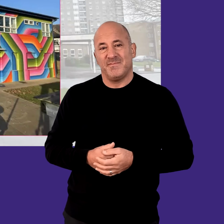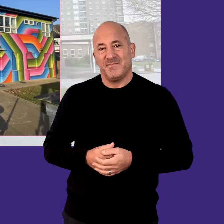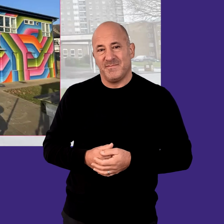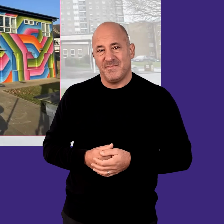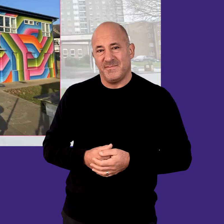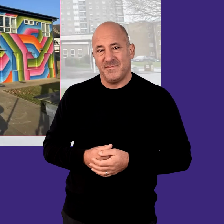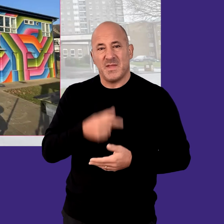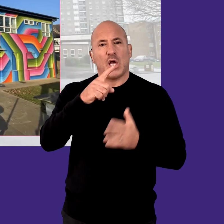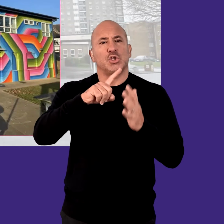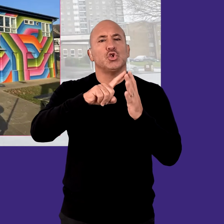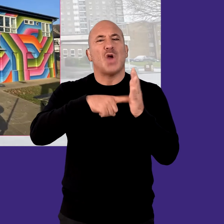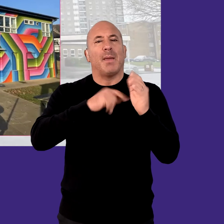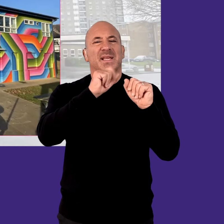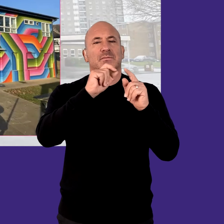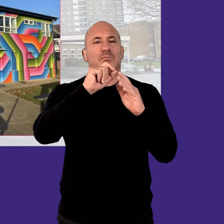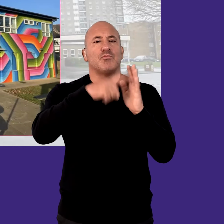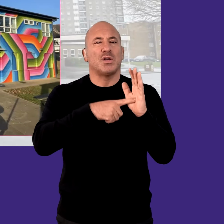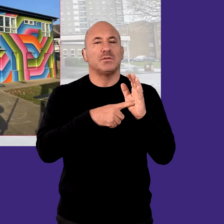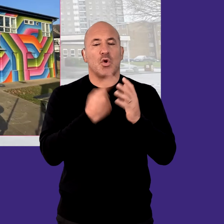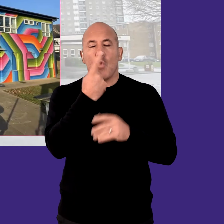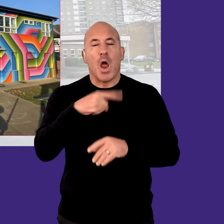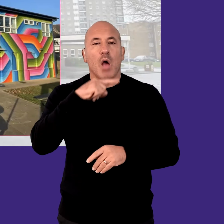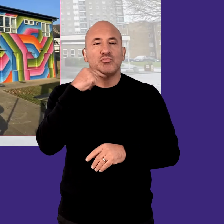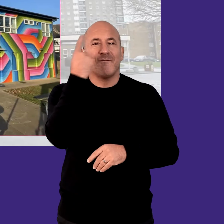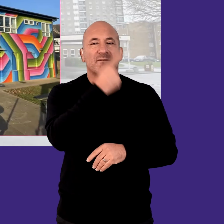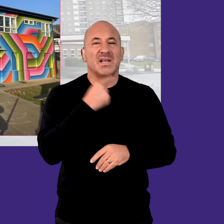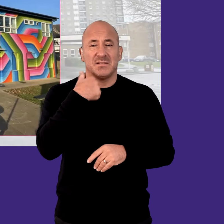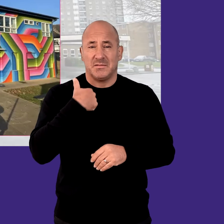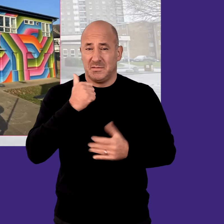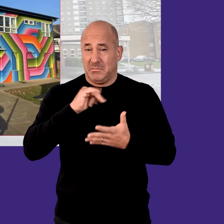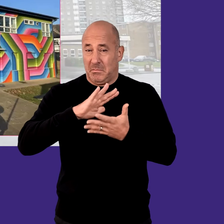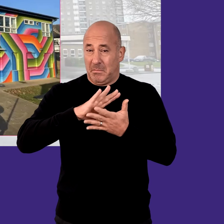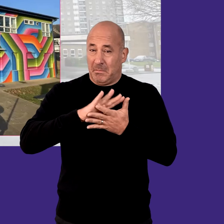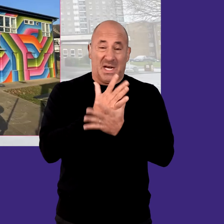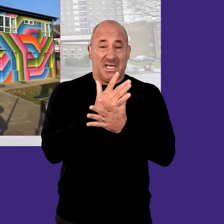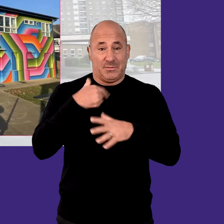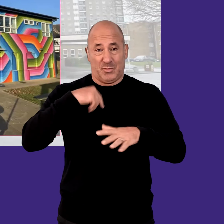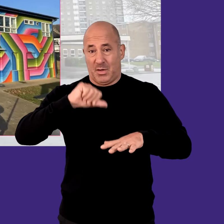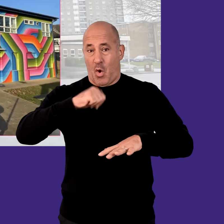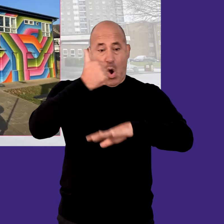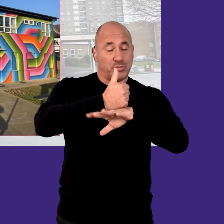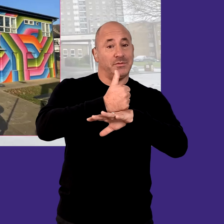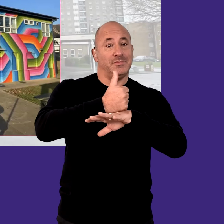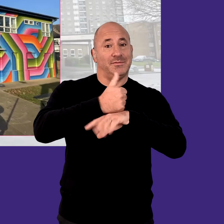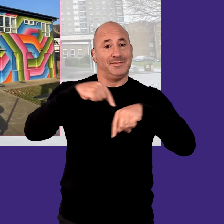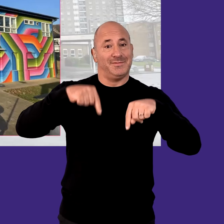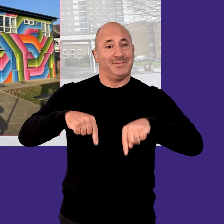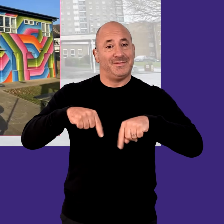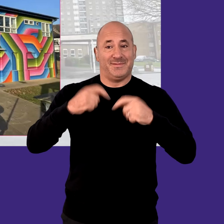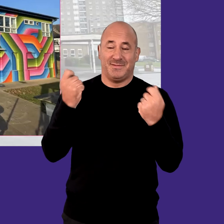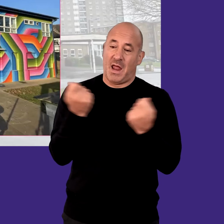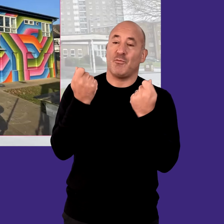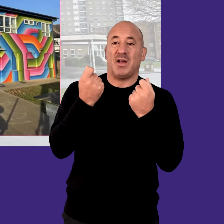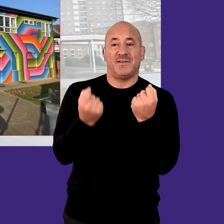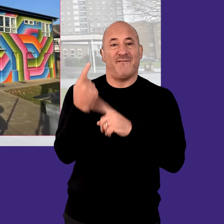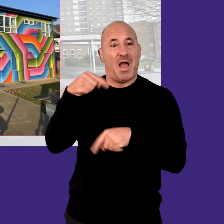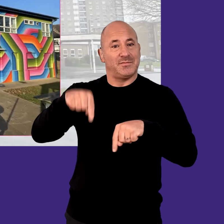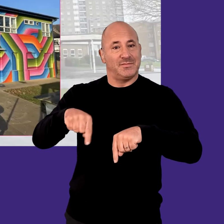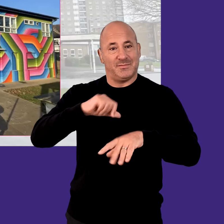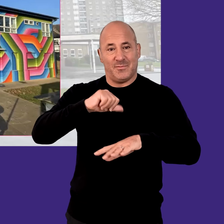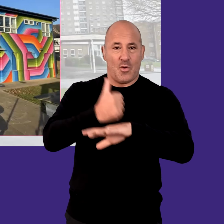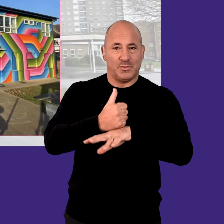right in the heart of the community. Talking about Jamie's project, the 100 Faces, we're really pleased that we're